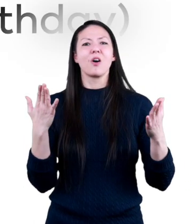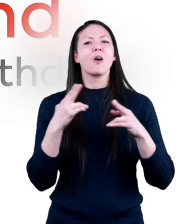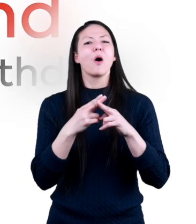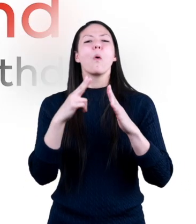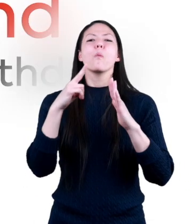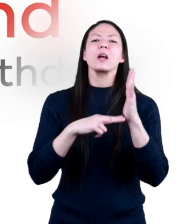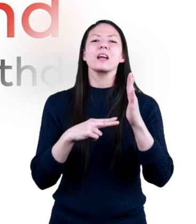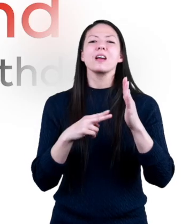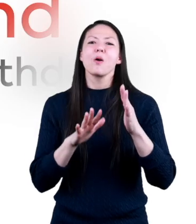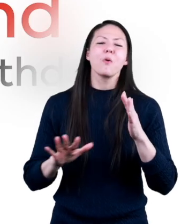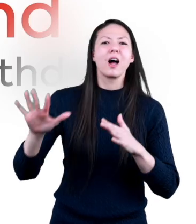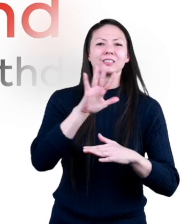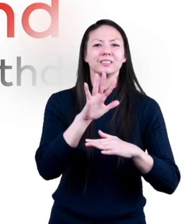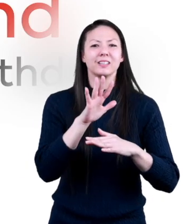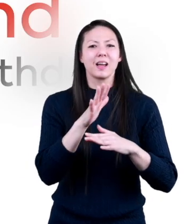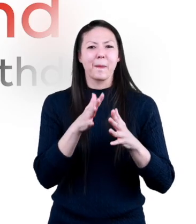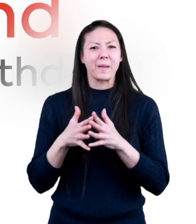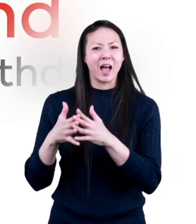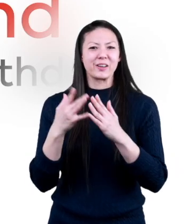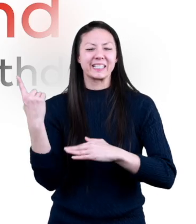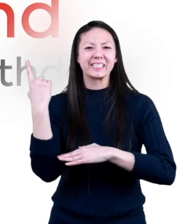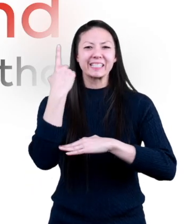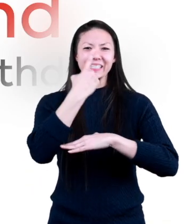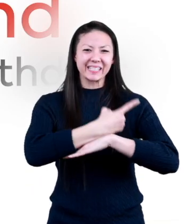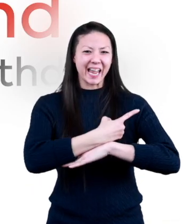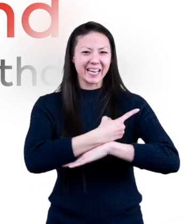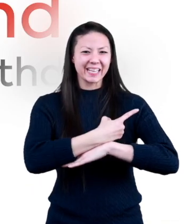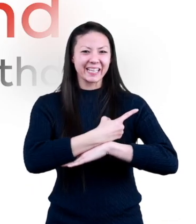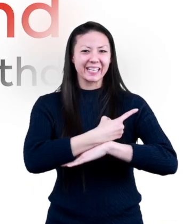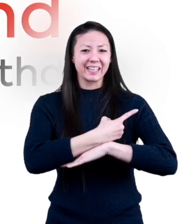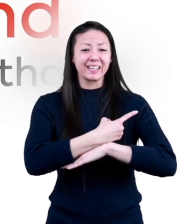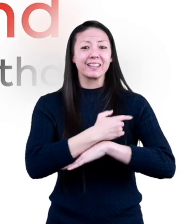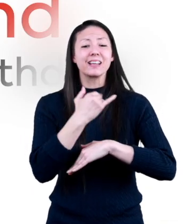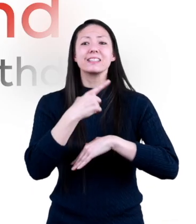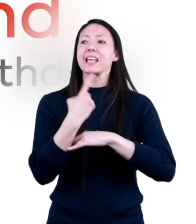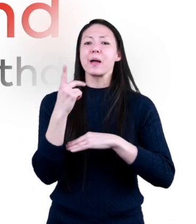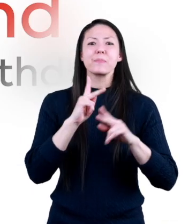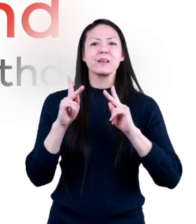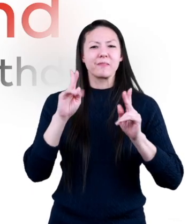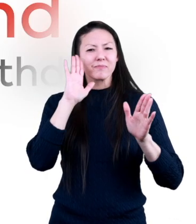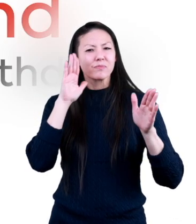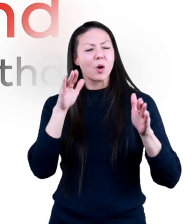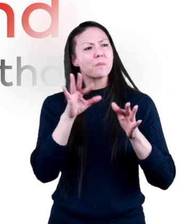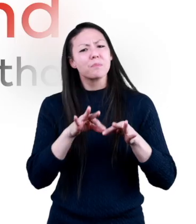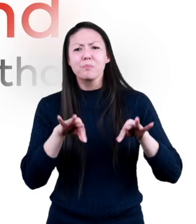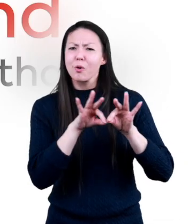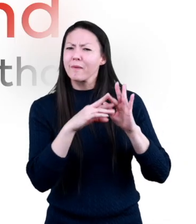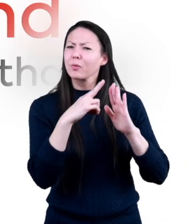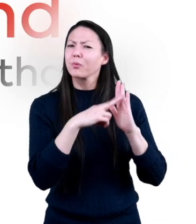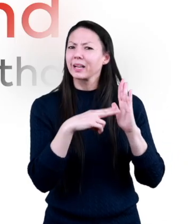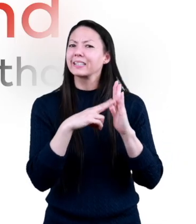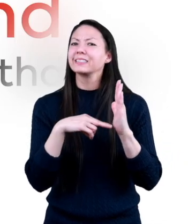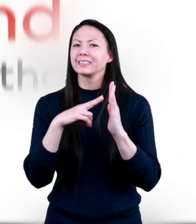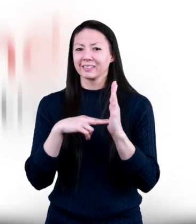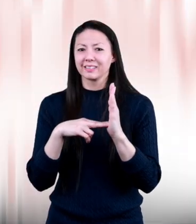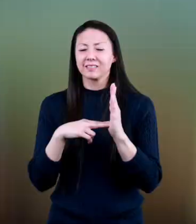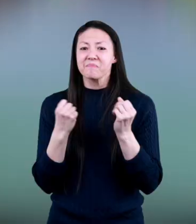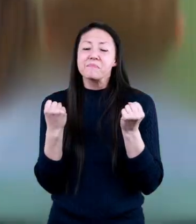known as Read Across America Day. It is a day for people to focus on the importance of